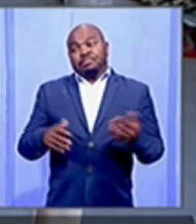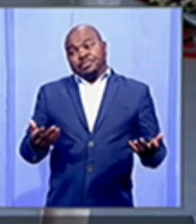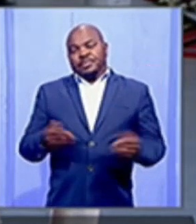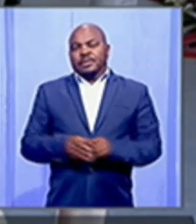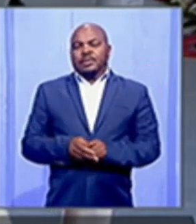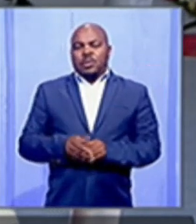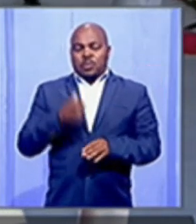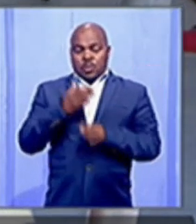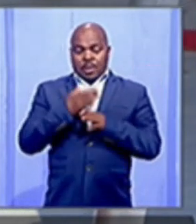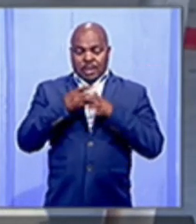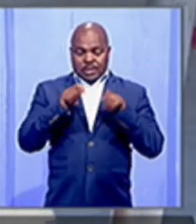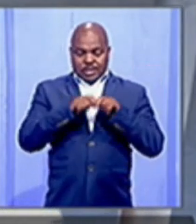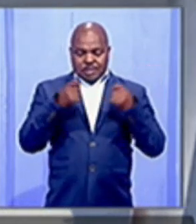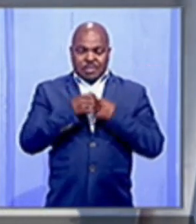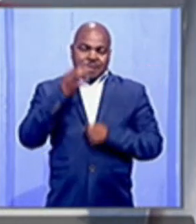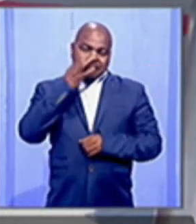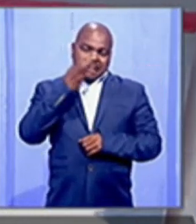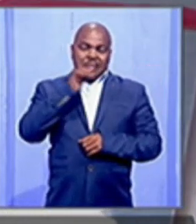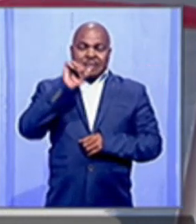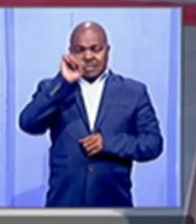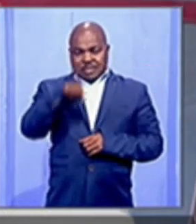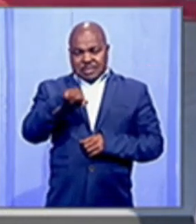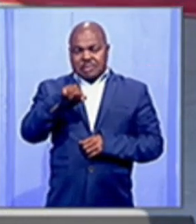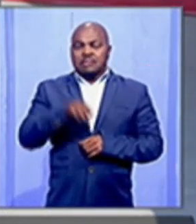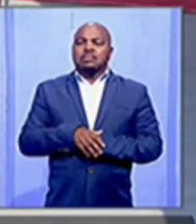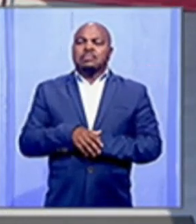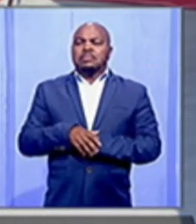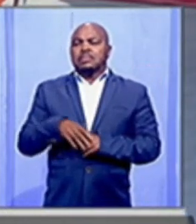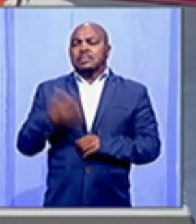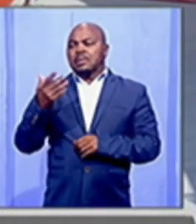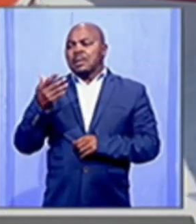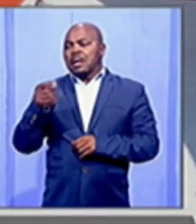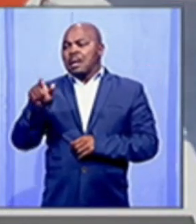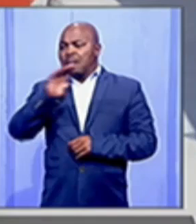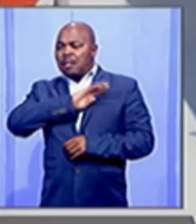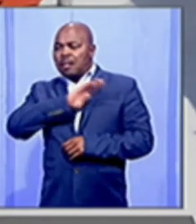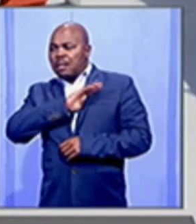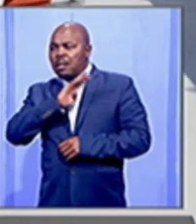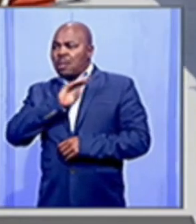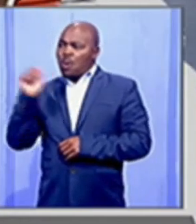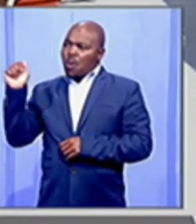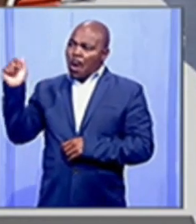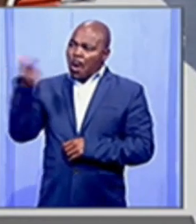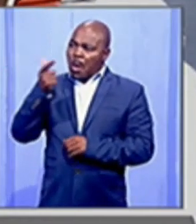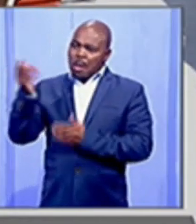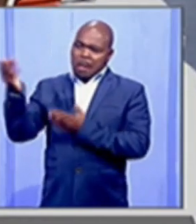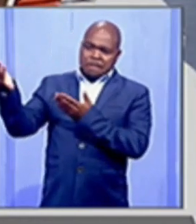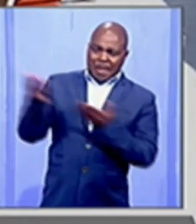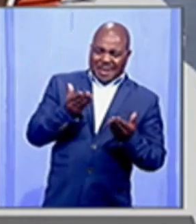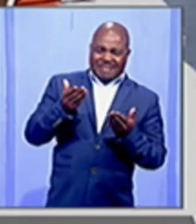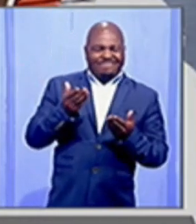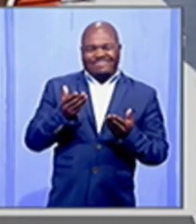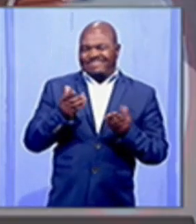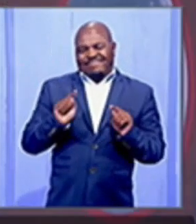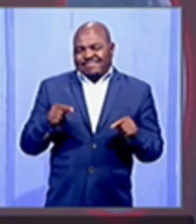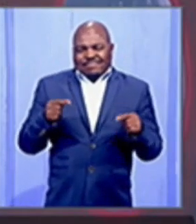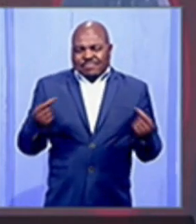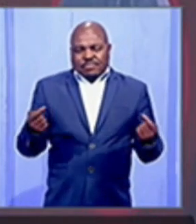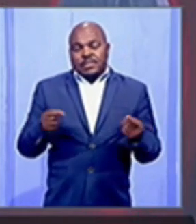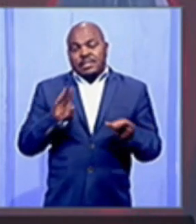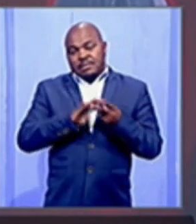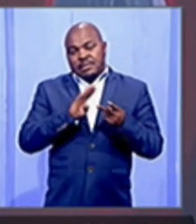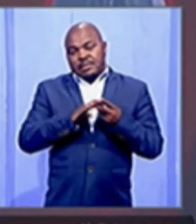setlhopha se amogela gore bonnete ke gore ga go ntwa epe e setopo sa lesole lengwe le lengwe le kgonneng go bonwa. Se ke go lemosa ba